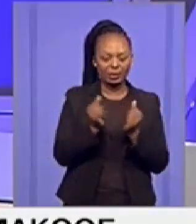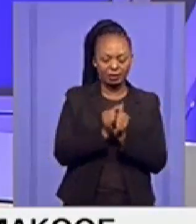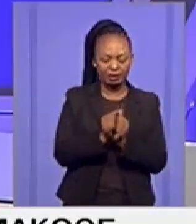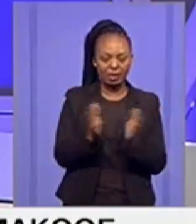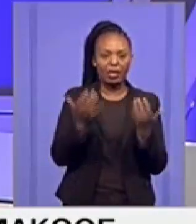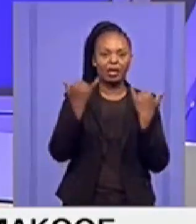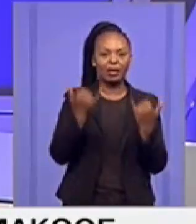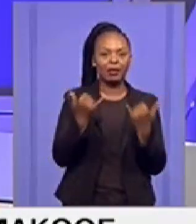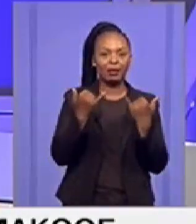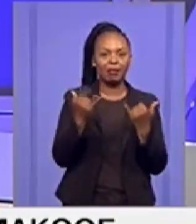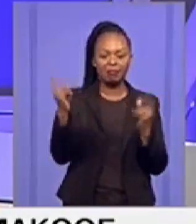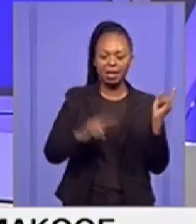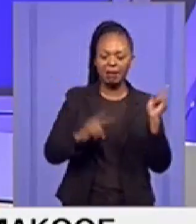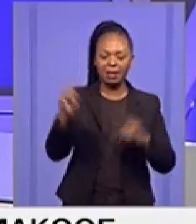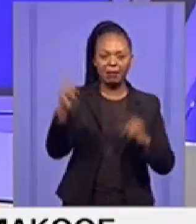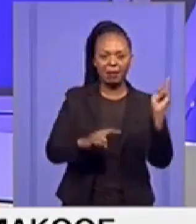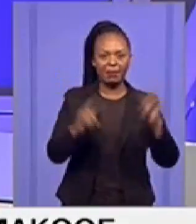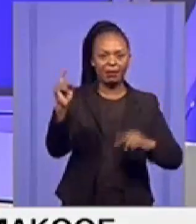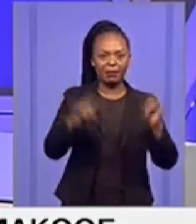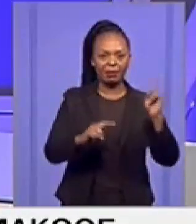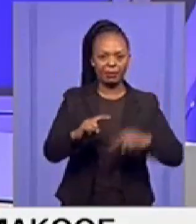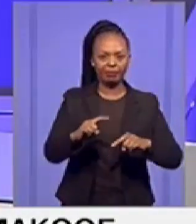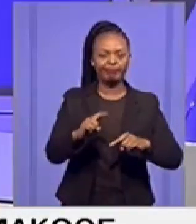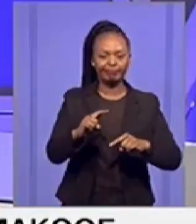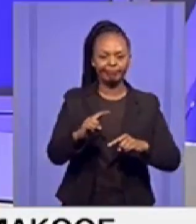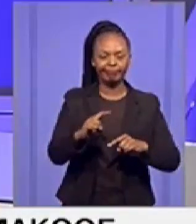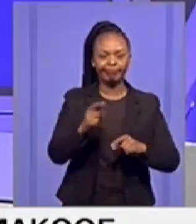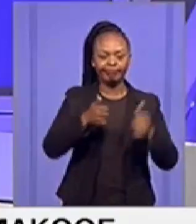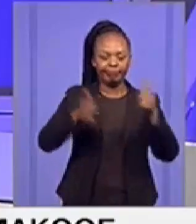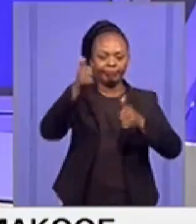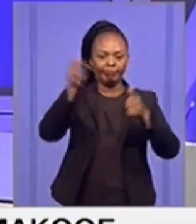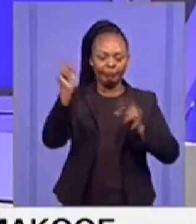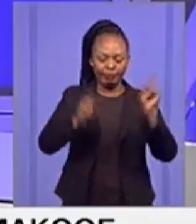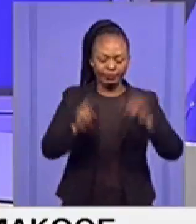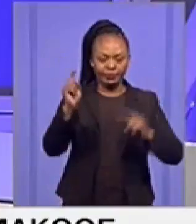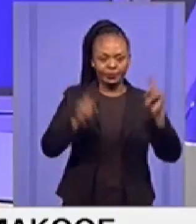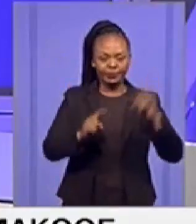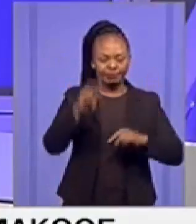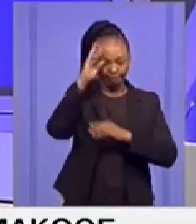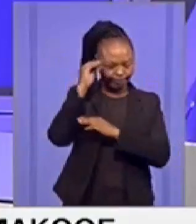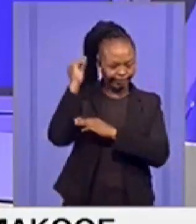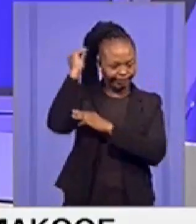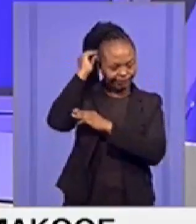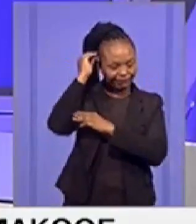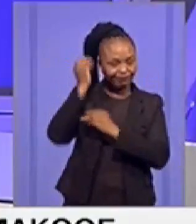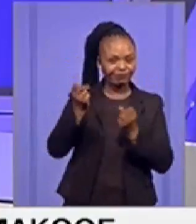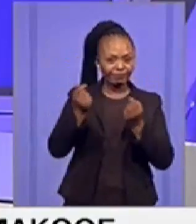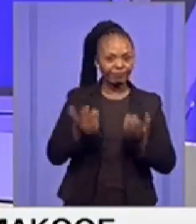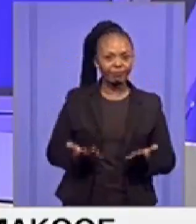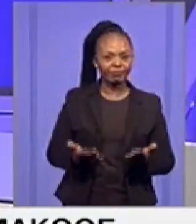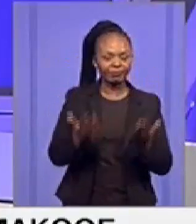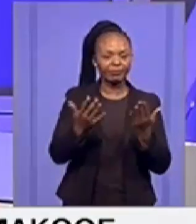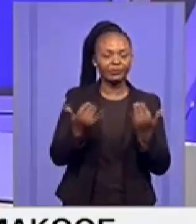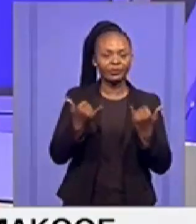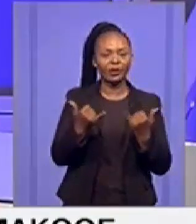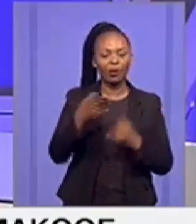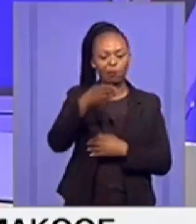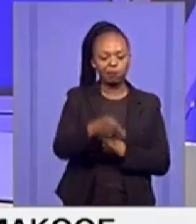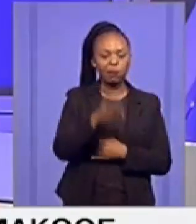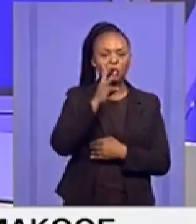molao di ntseng di kena mona mo ho lebeletsweng hore ho tla tshwara ona mosebetsi wa sehopotso e le ho hopola